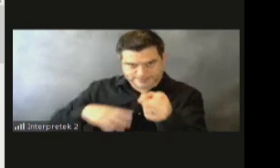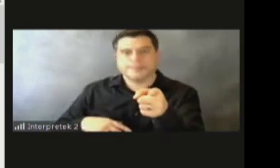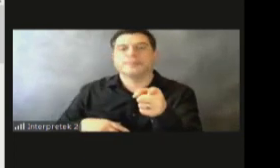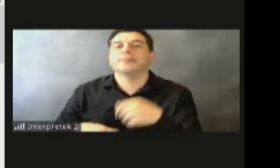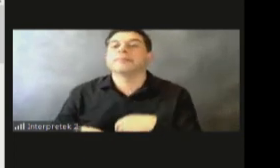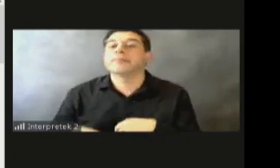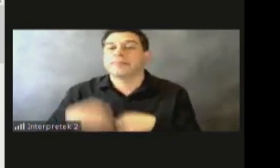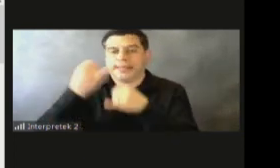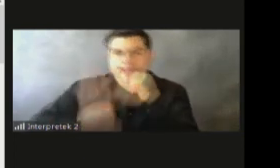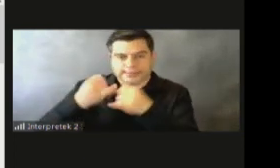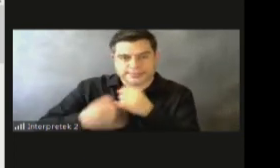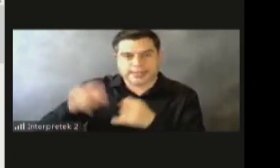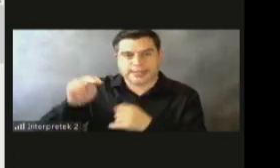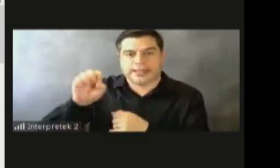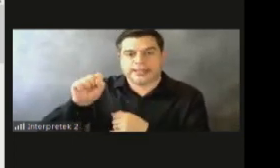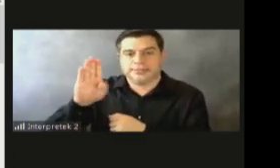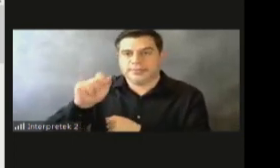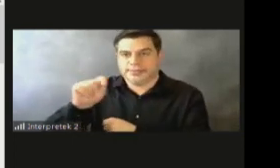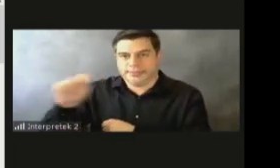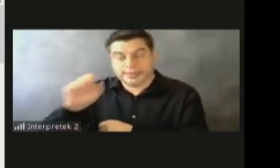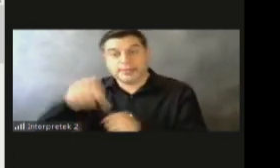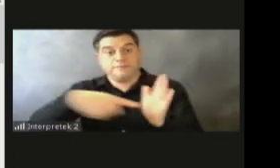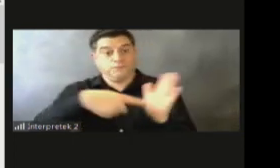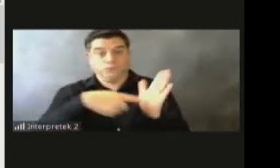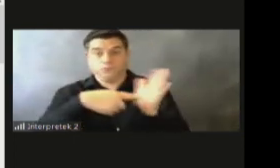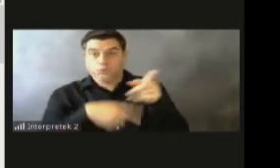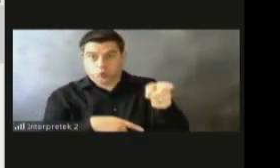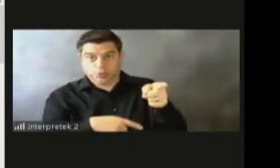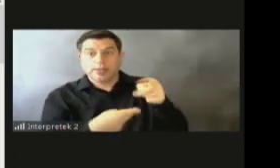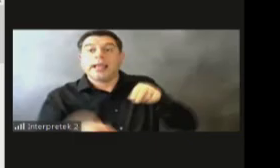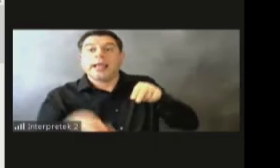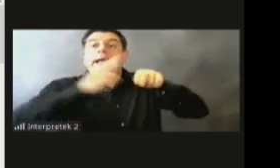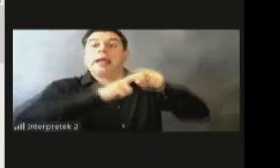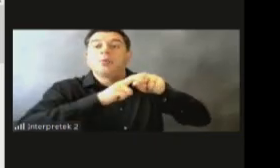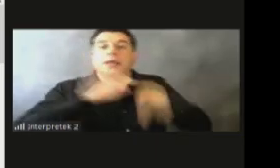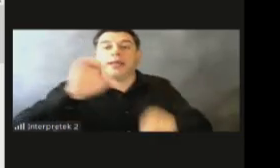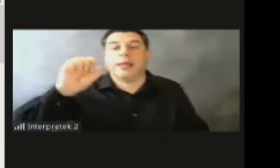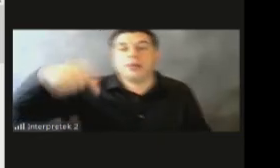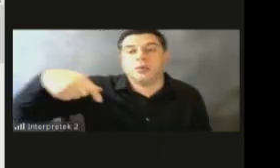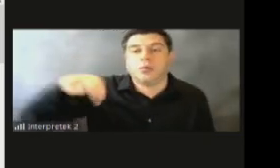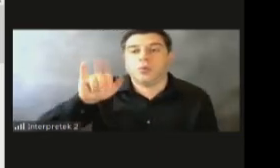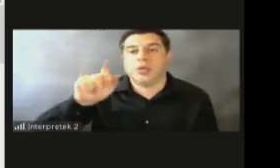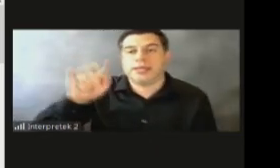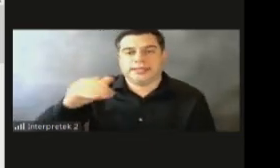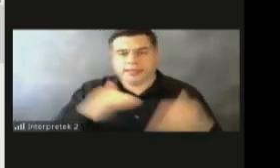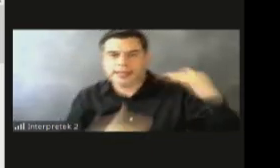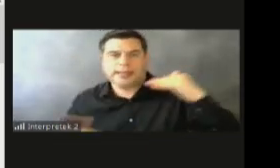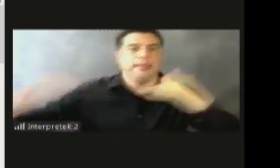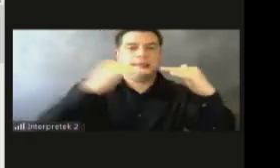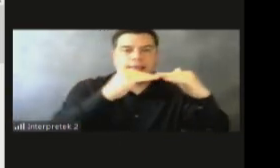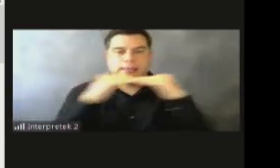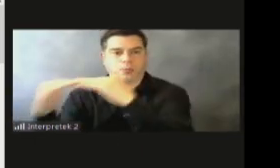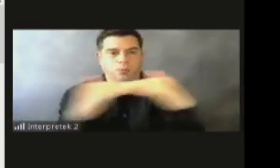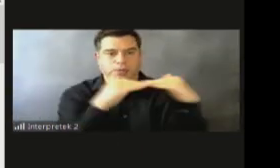a tool to increase equity. And this deals with the long-term assurances that really ties it all together. You made the land